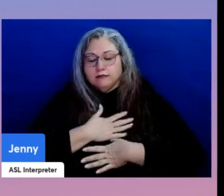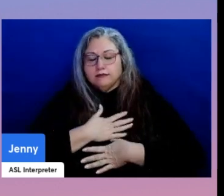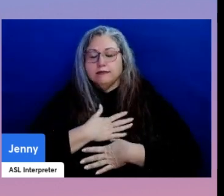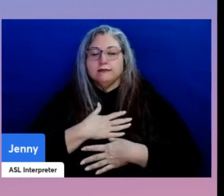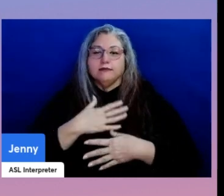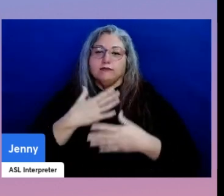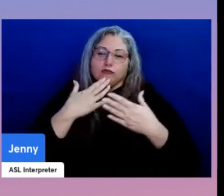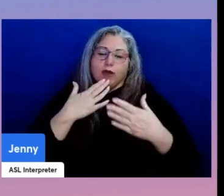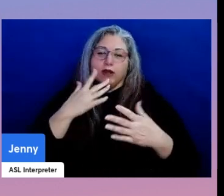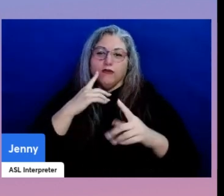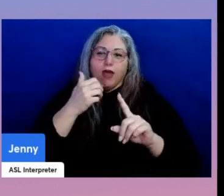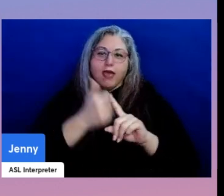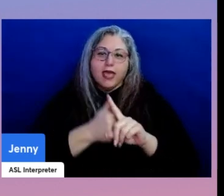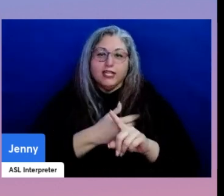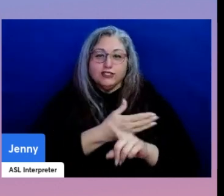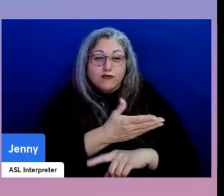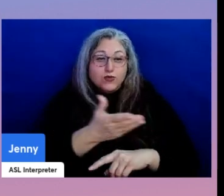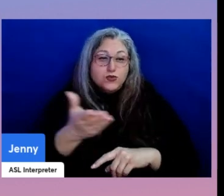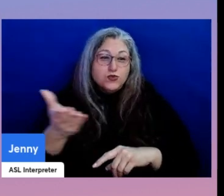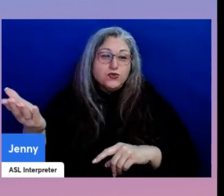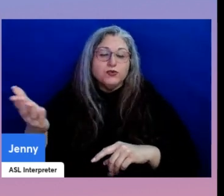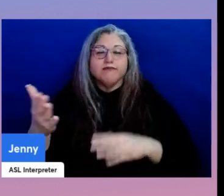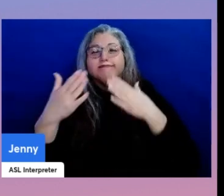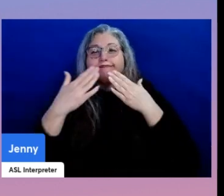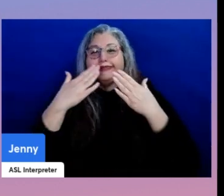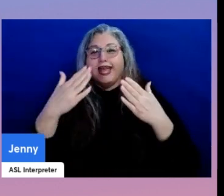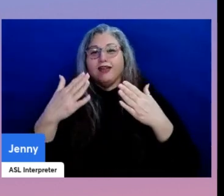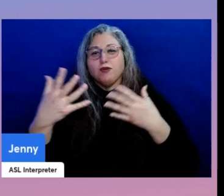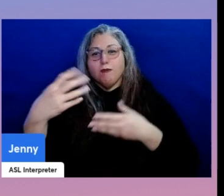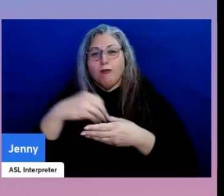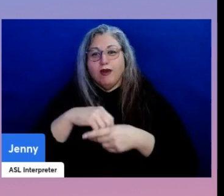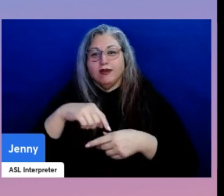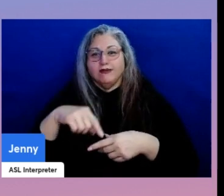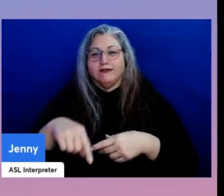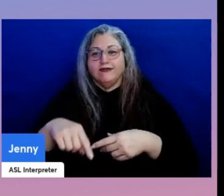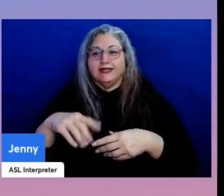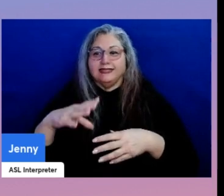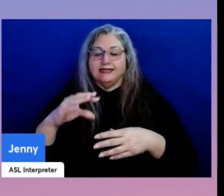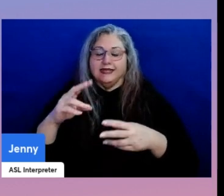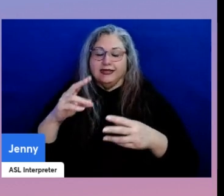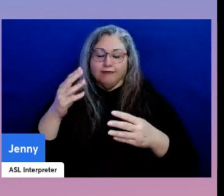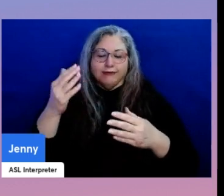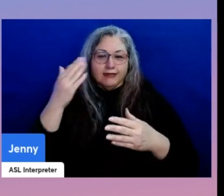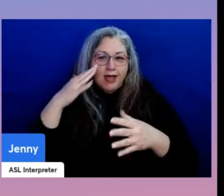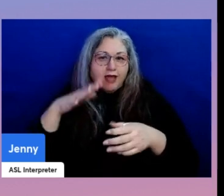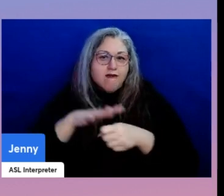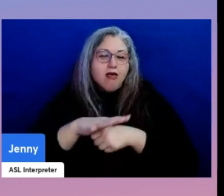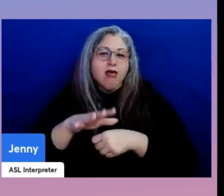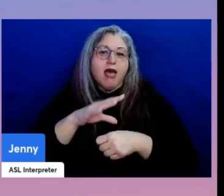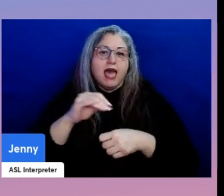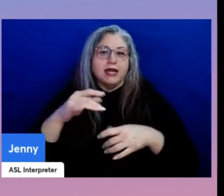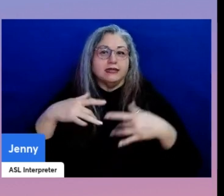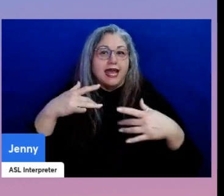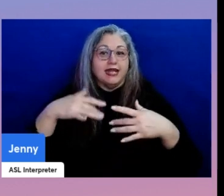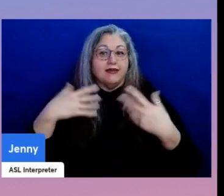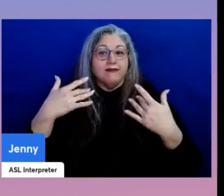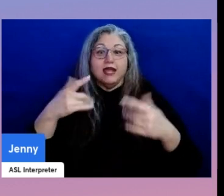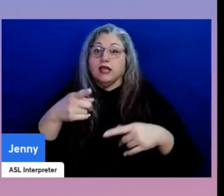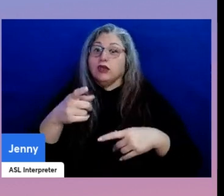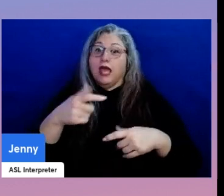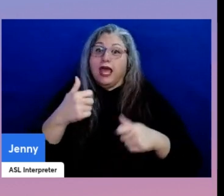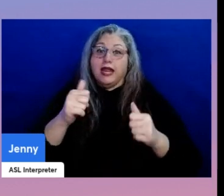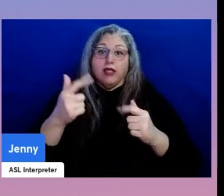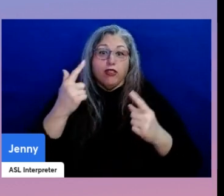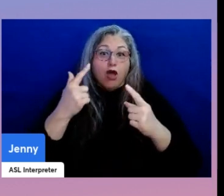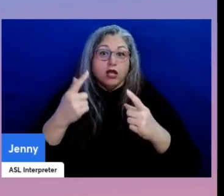each and every one of you. Thank you for being part of this engaging and insightful event. If you have any thoughts, questions, or suggestions